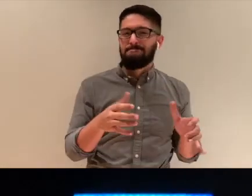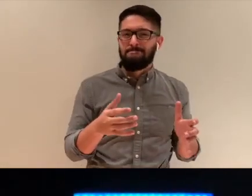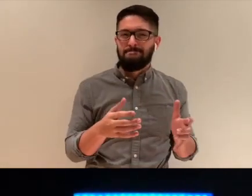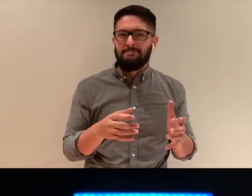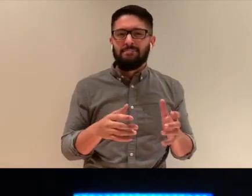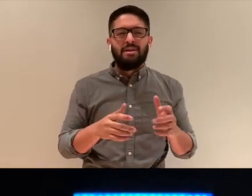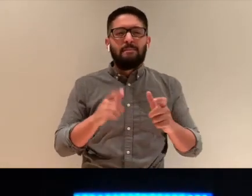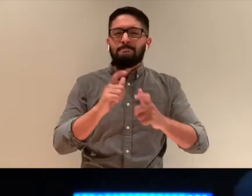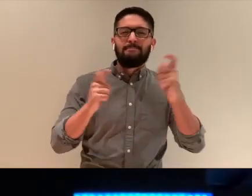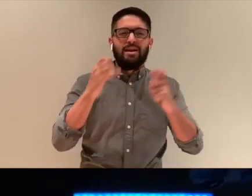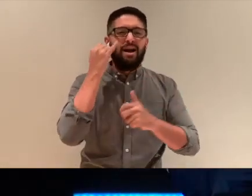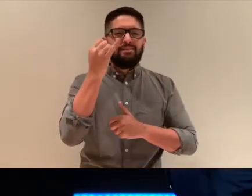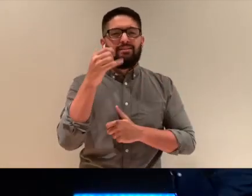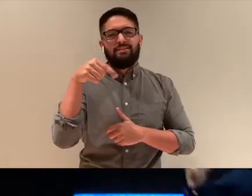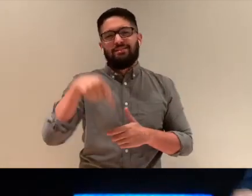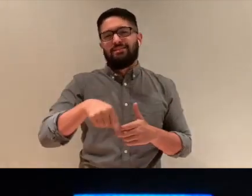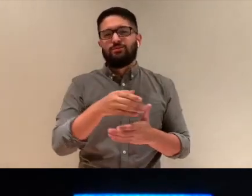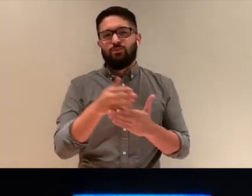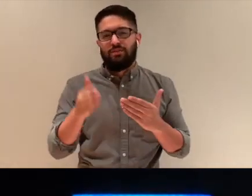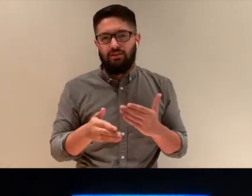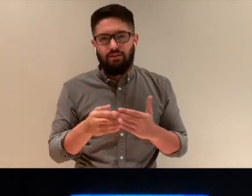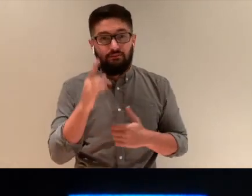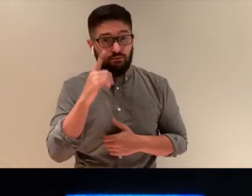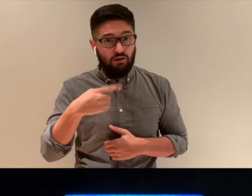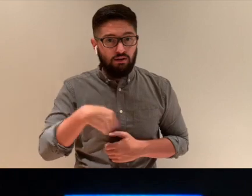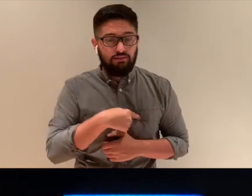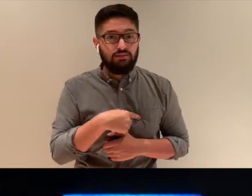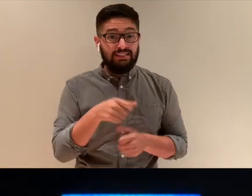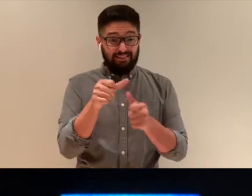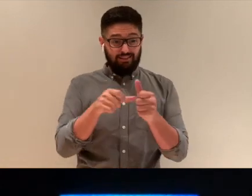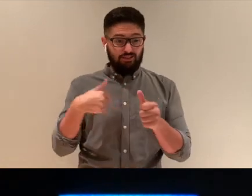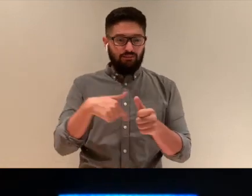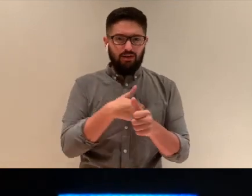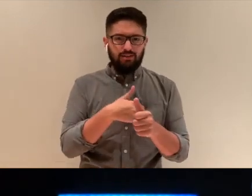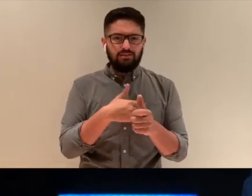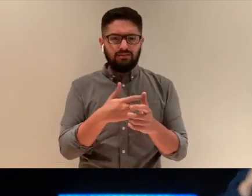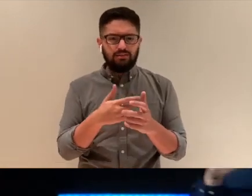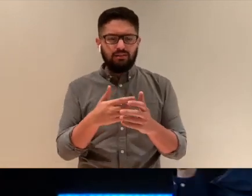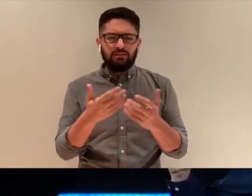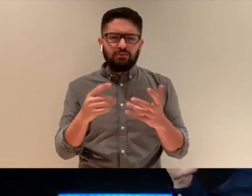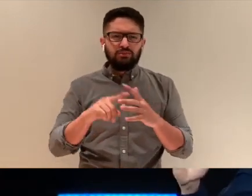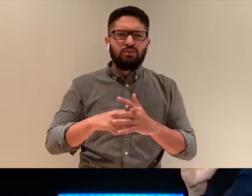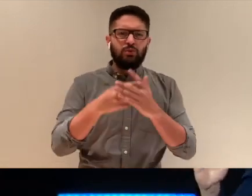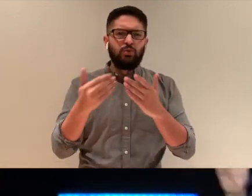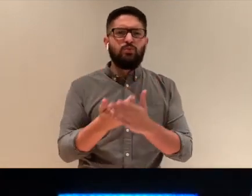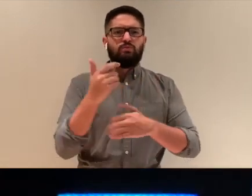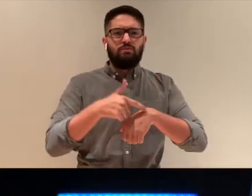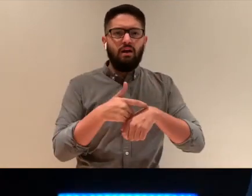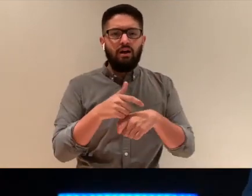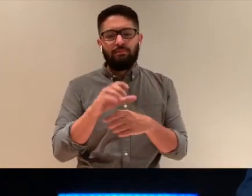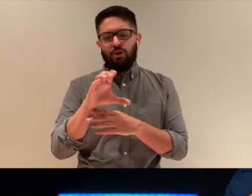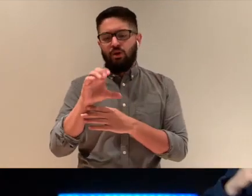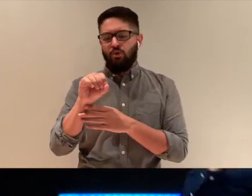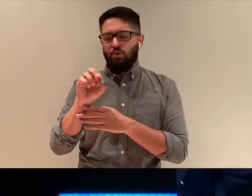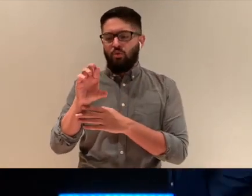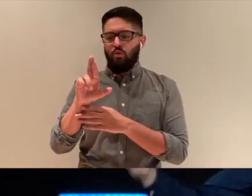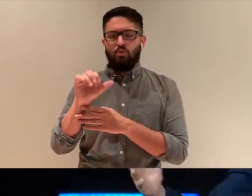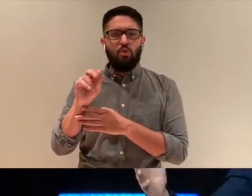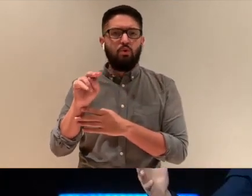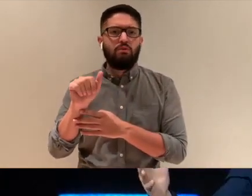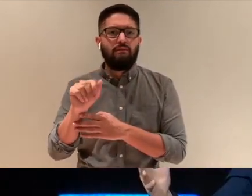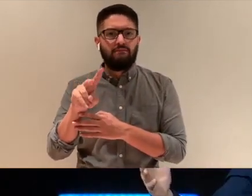just like that. And here's the big idea for this weekend for us. As each of us enter into this brand new season of